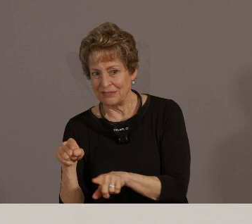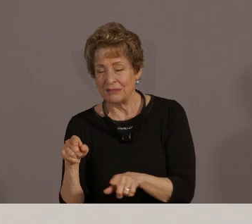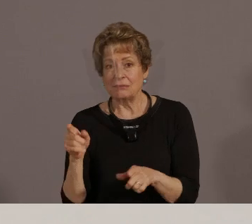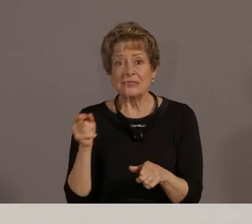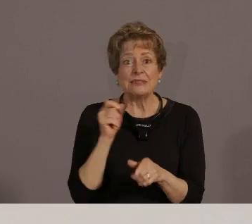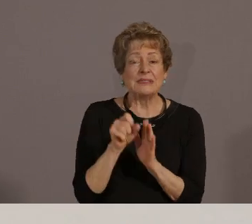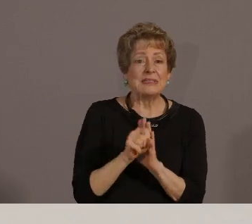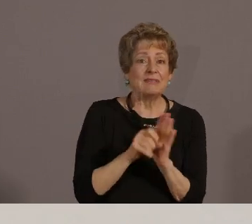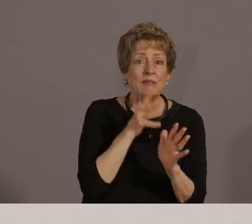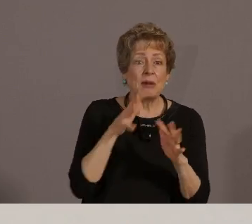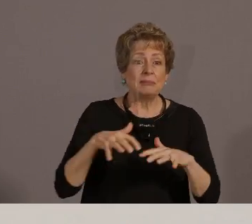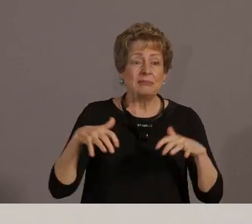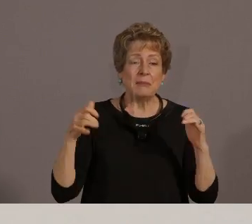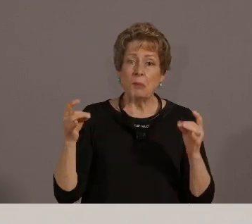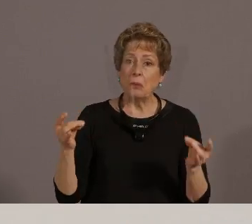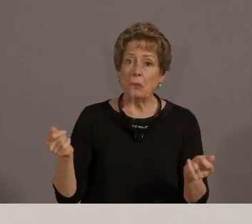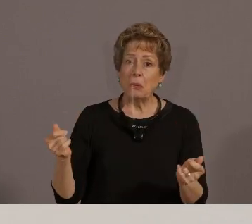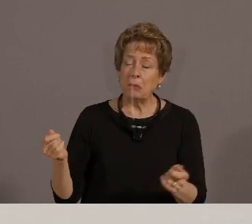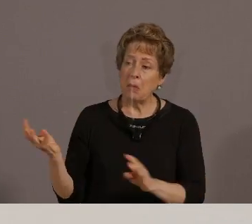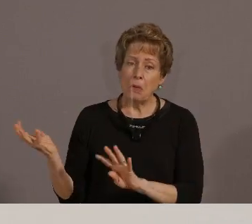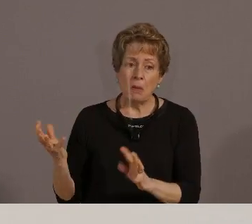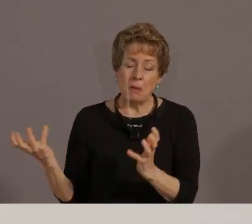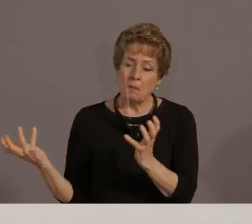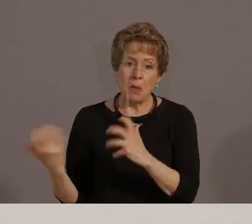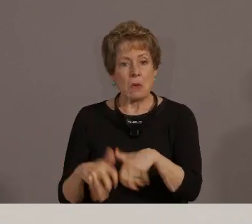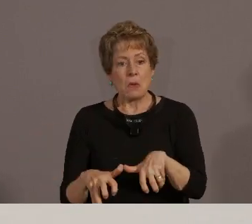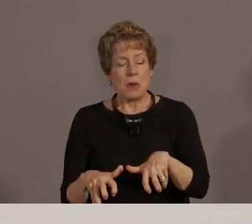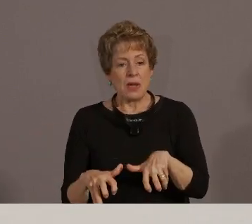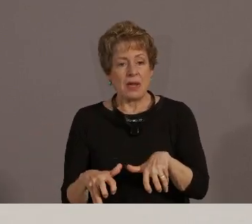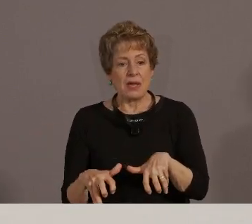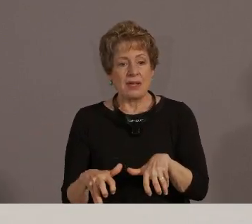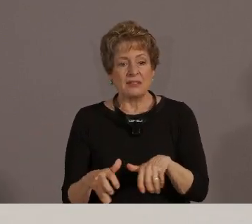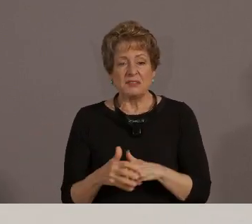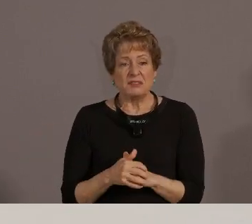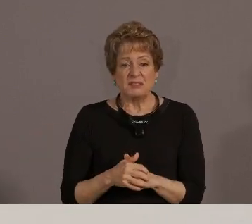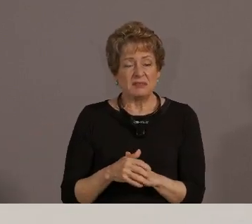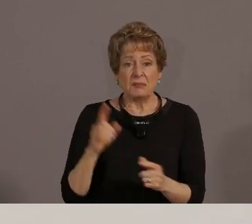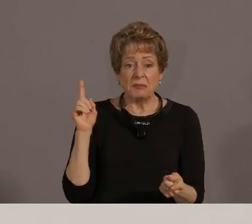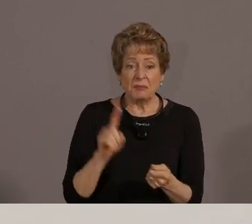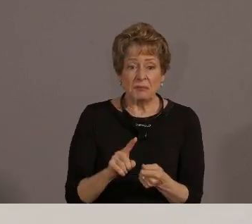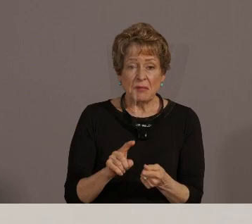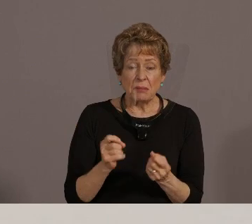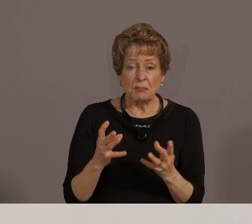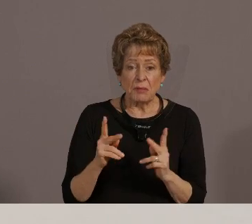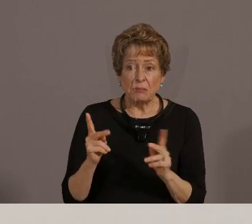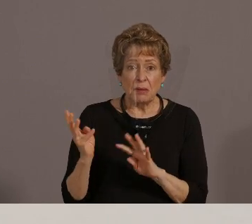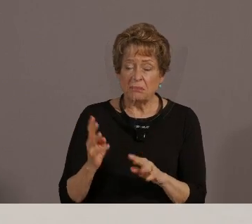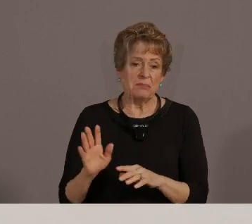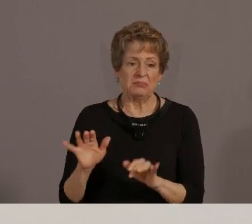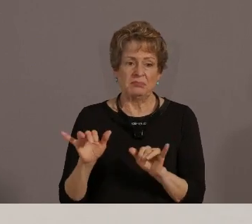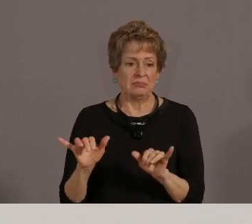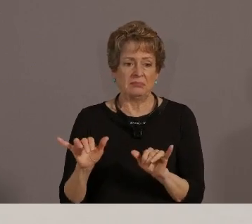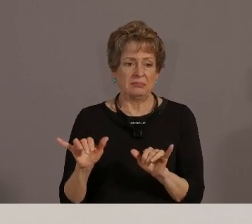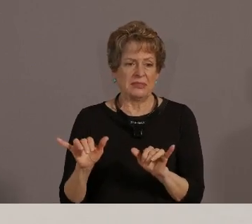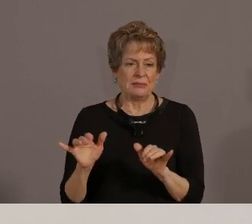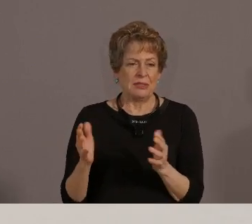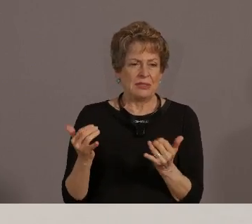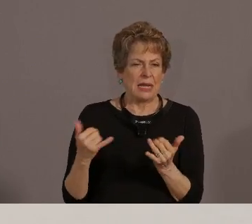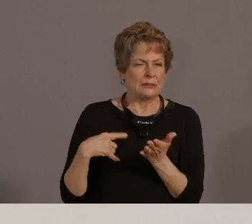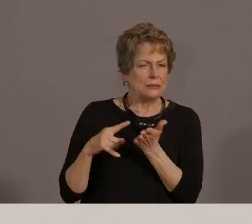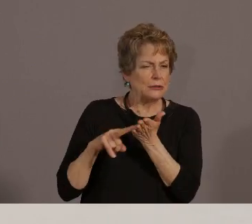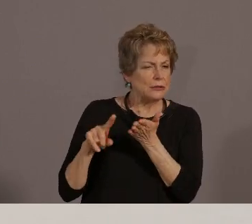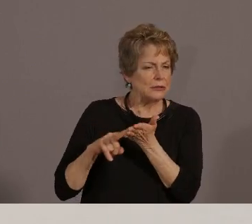significantly. We are working with a couple of groups on a couple of indoor sites that could potentially be an option. I know the Cardinals have